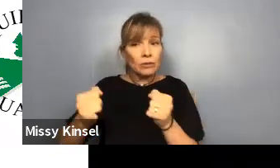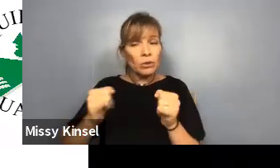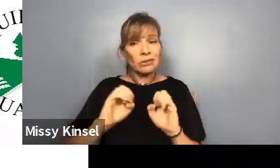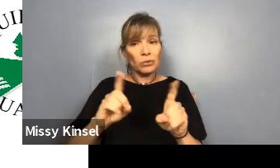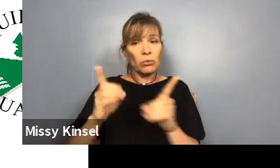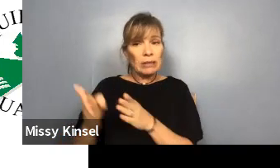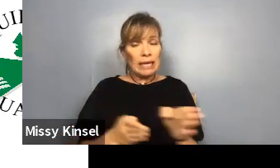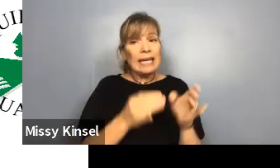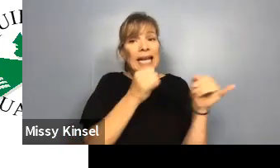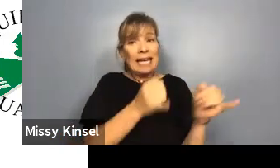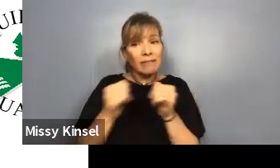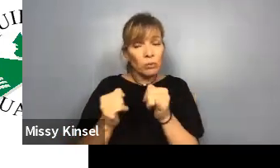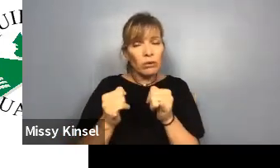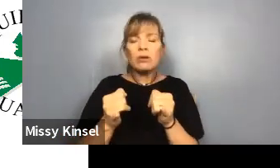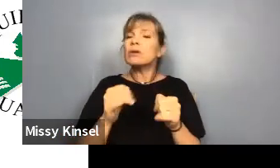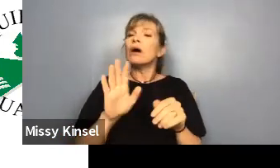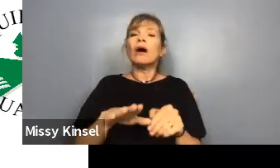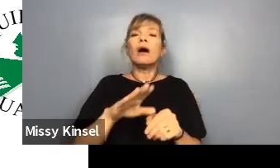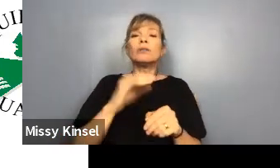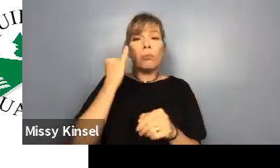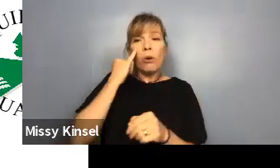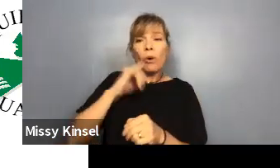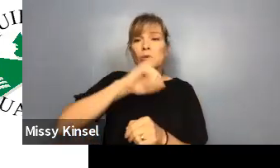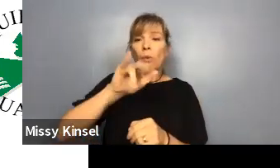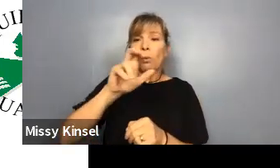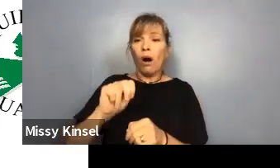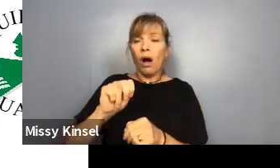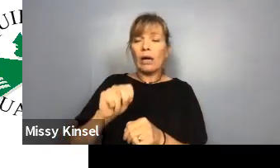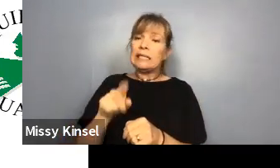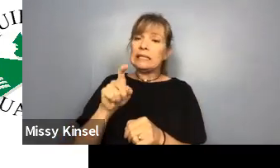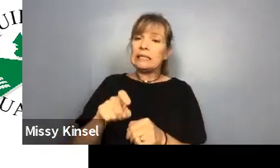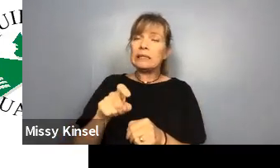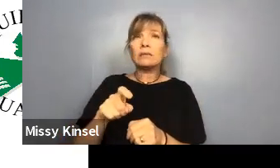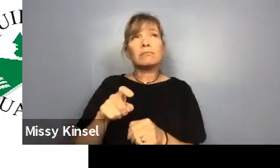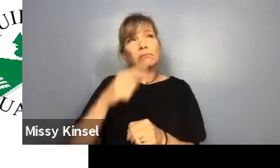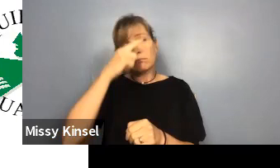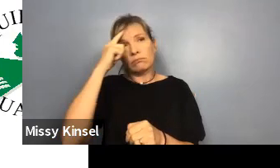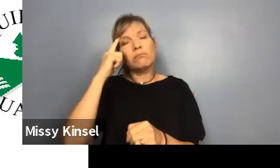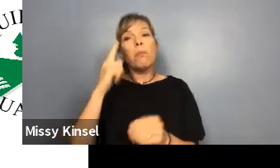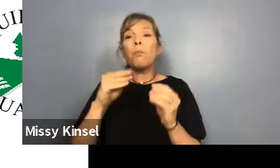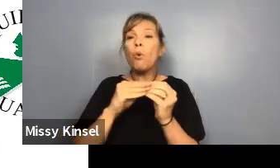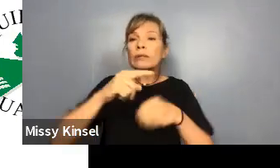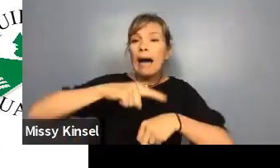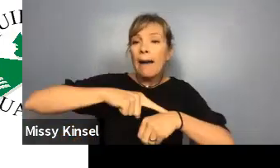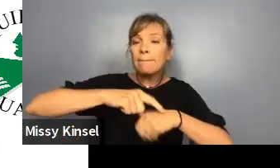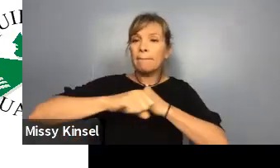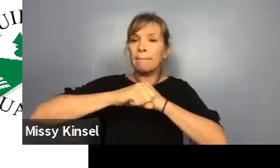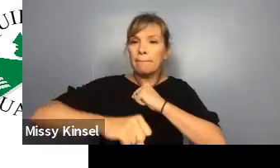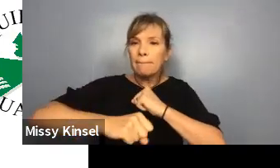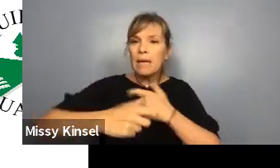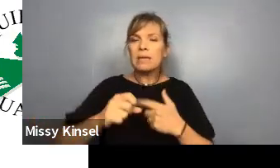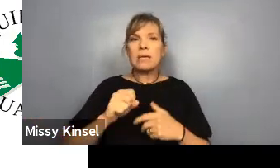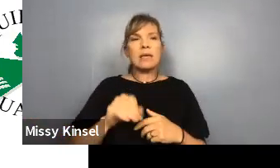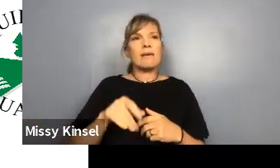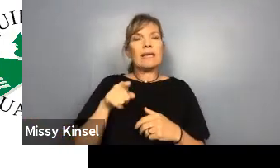So if Juan needs, you know, more time, if